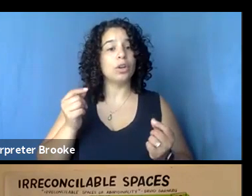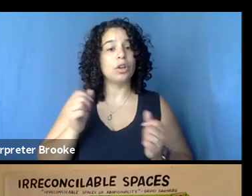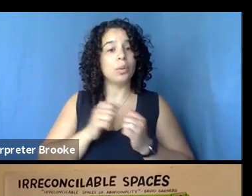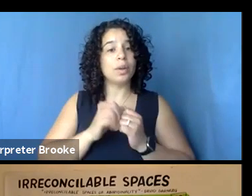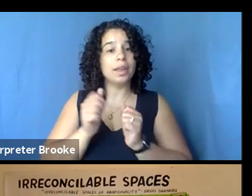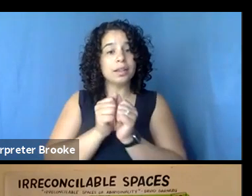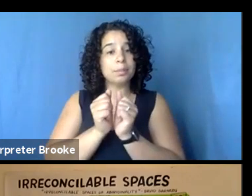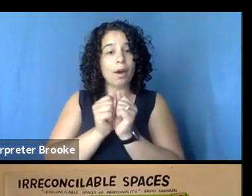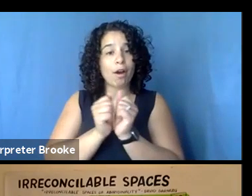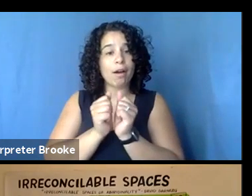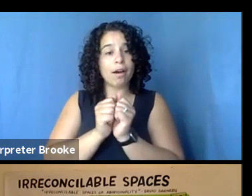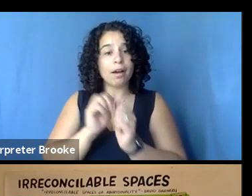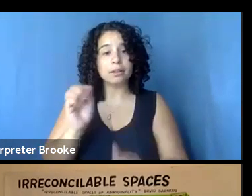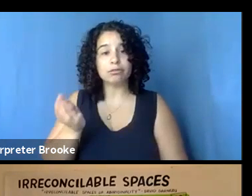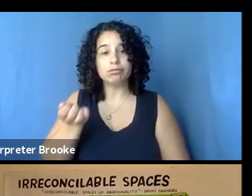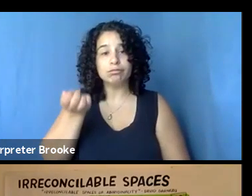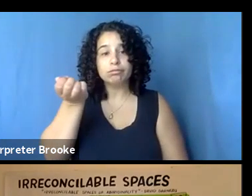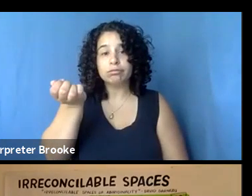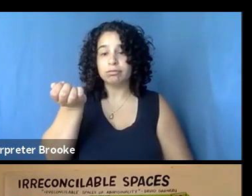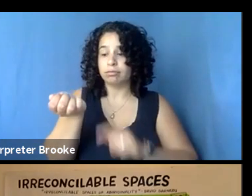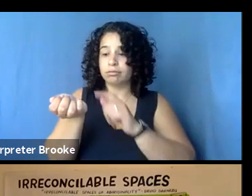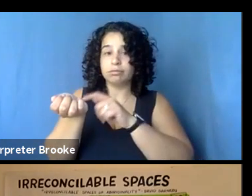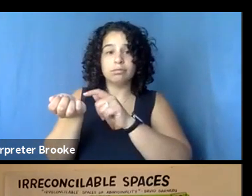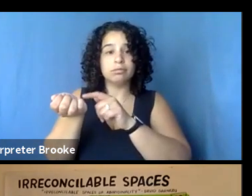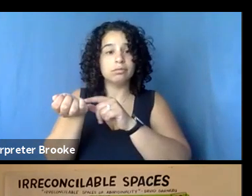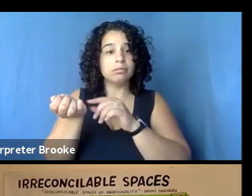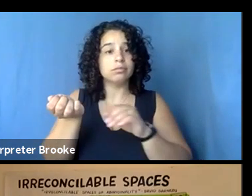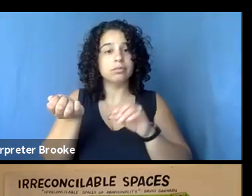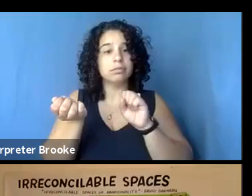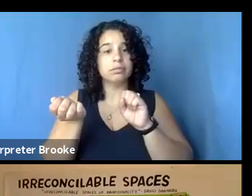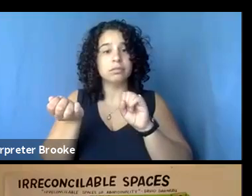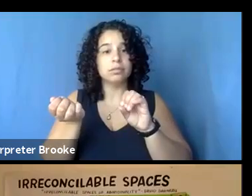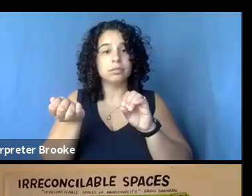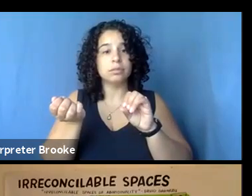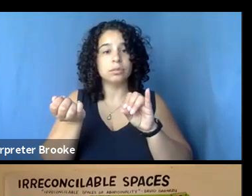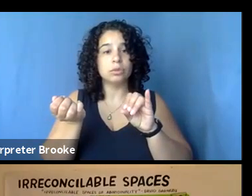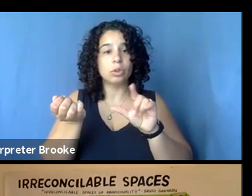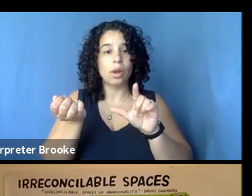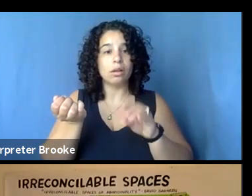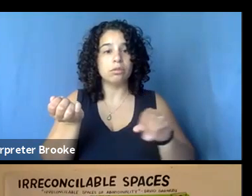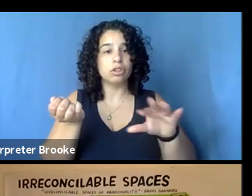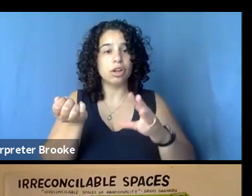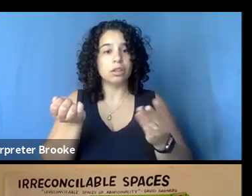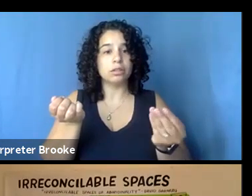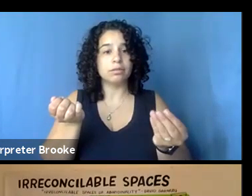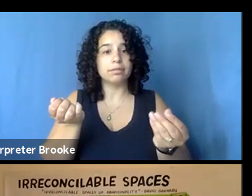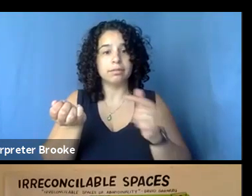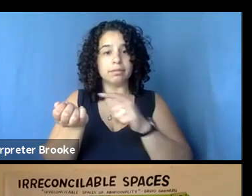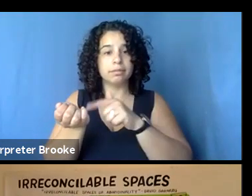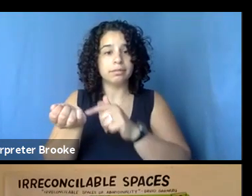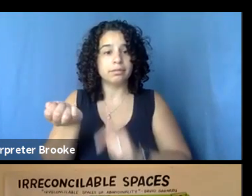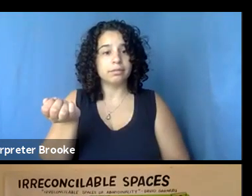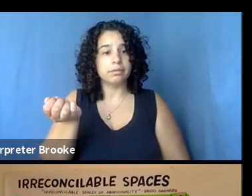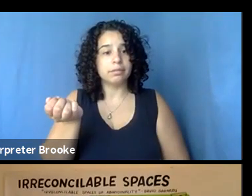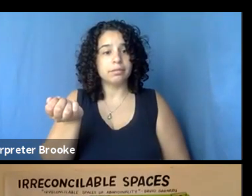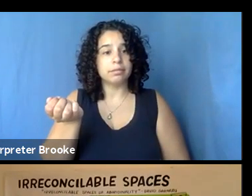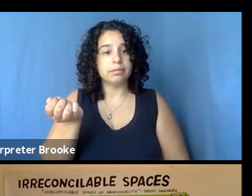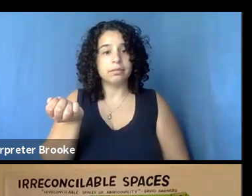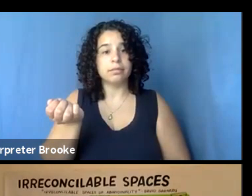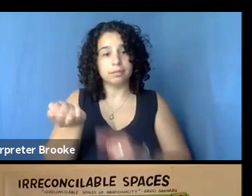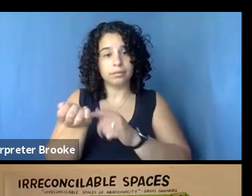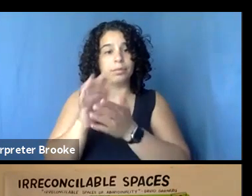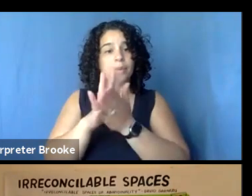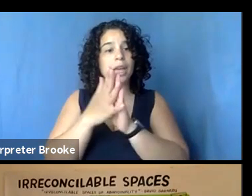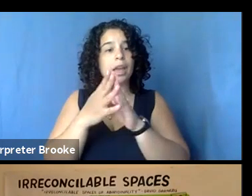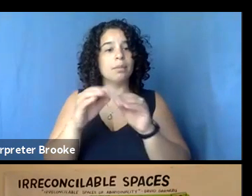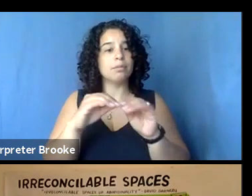is a bit of that soil. and the magic can begin. Creation can